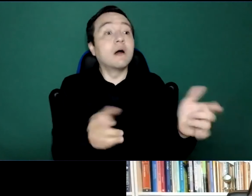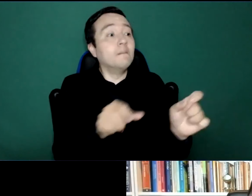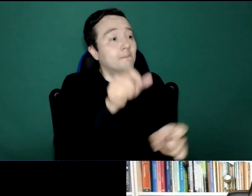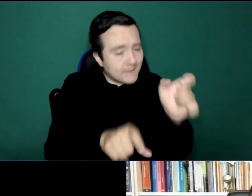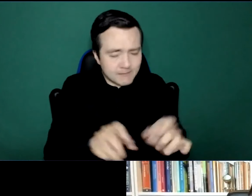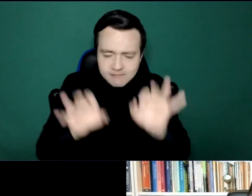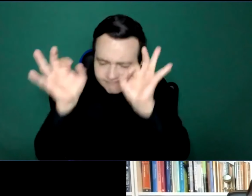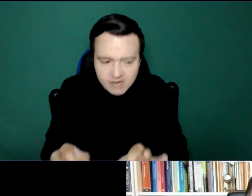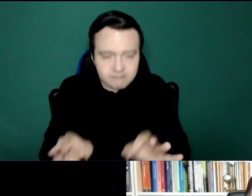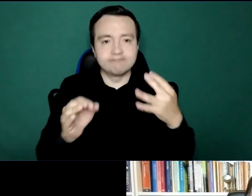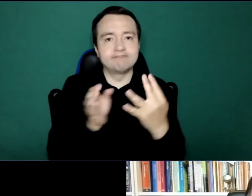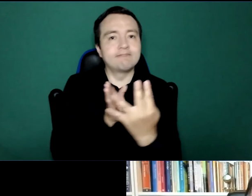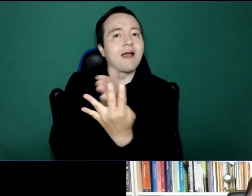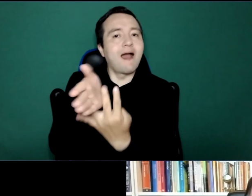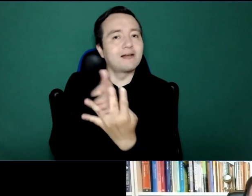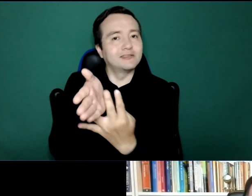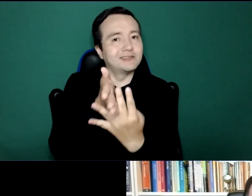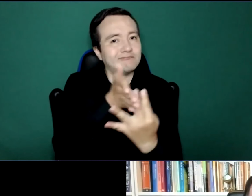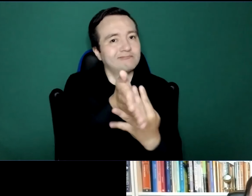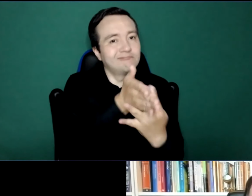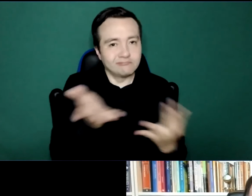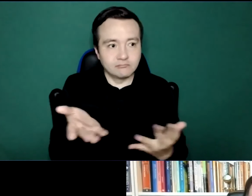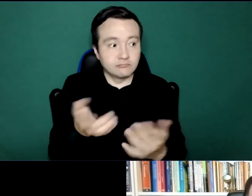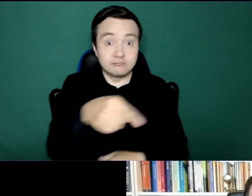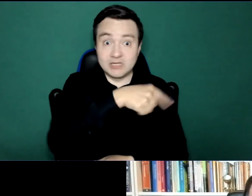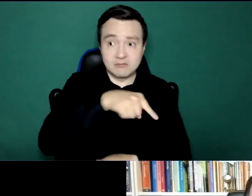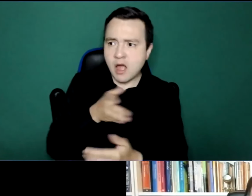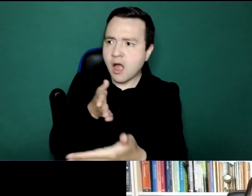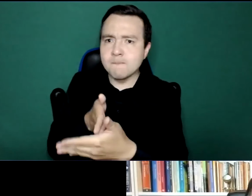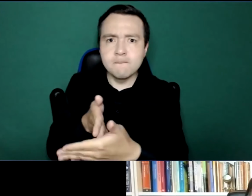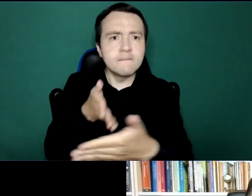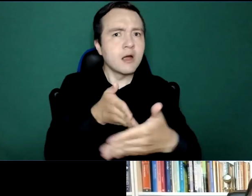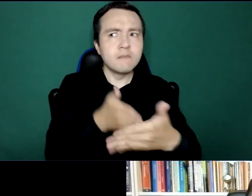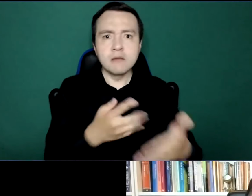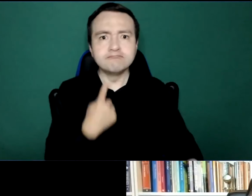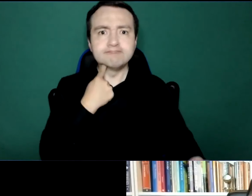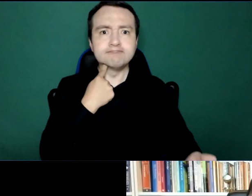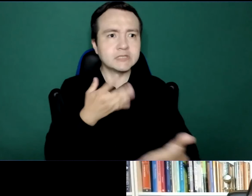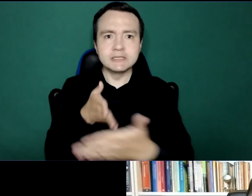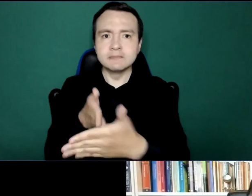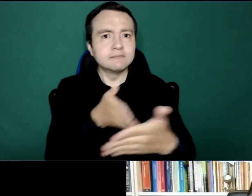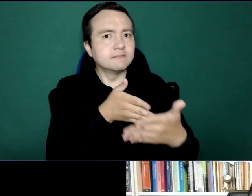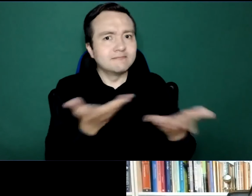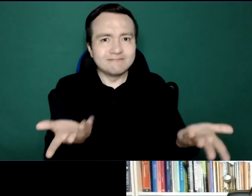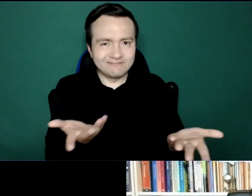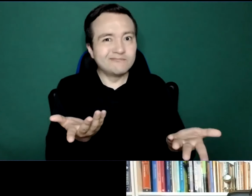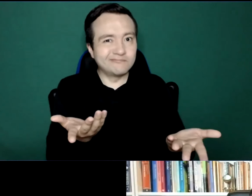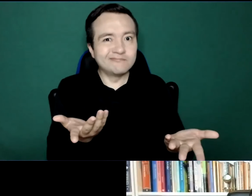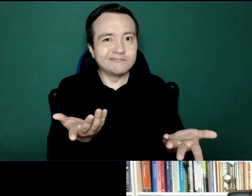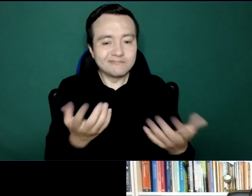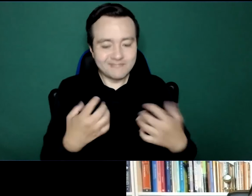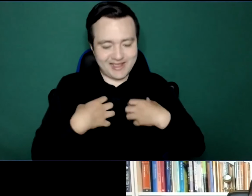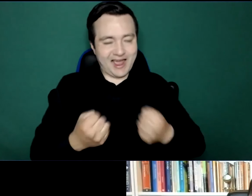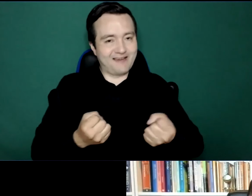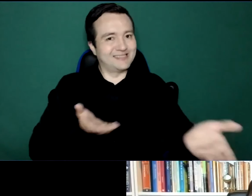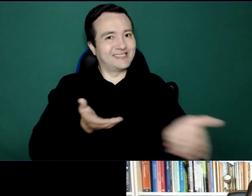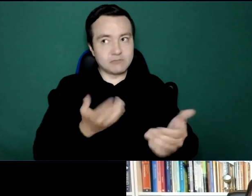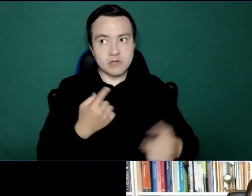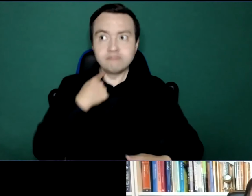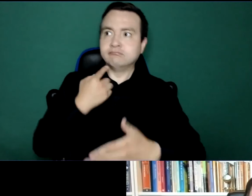and therefore eliminate barriers faced by the population to access health services when